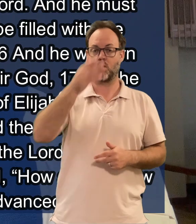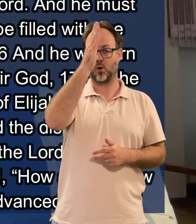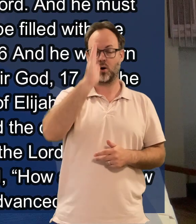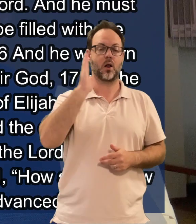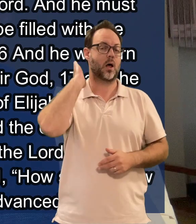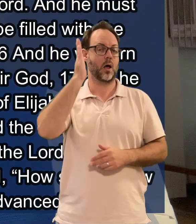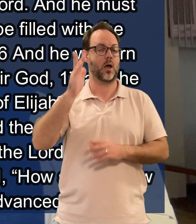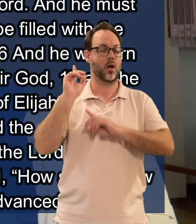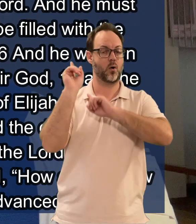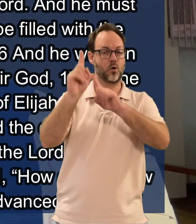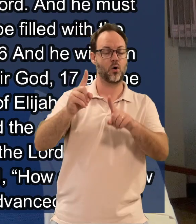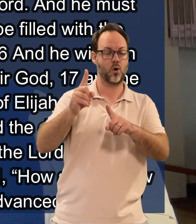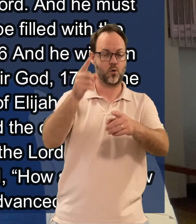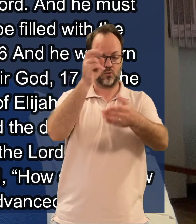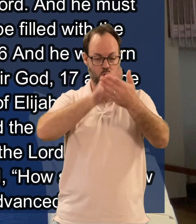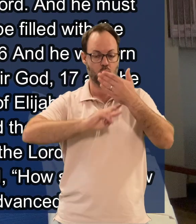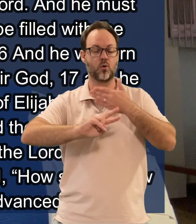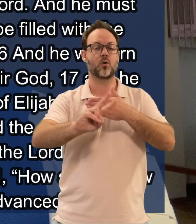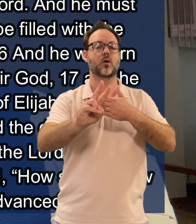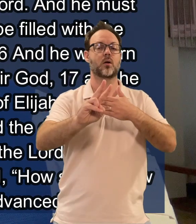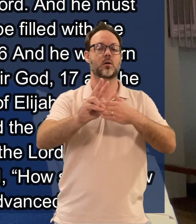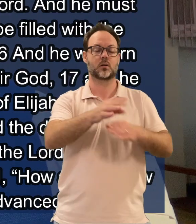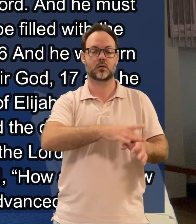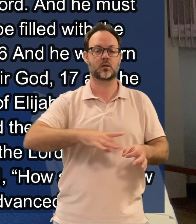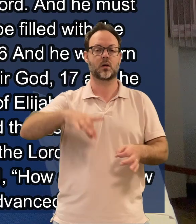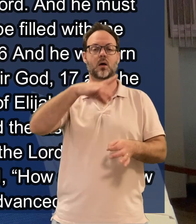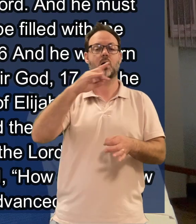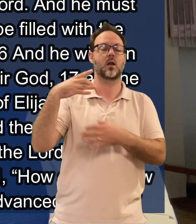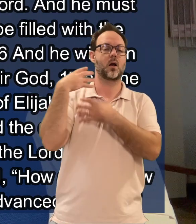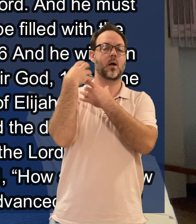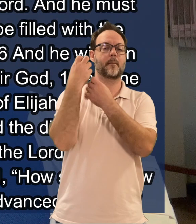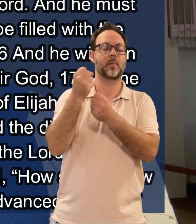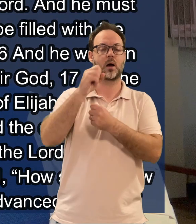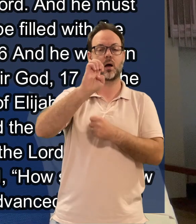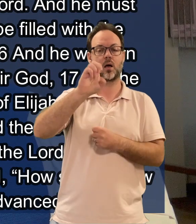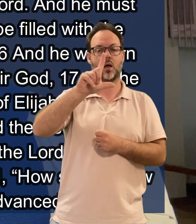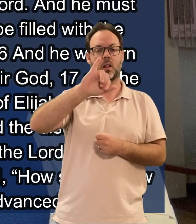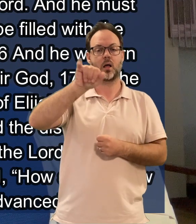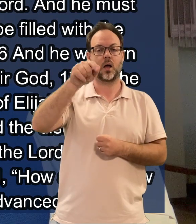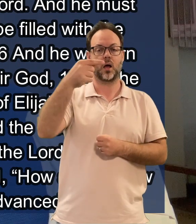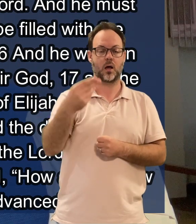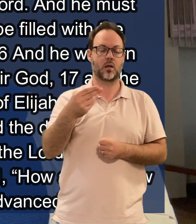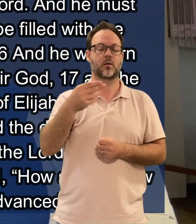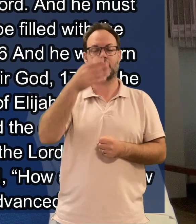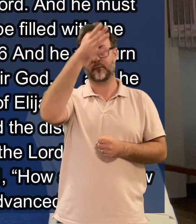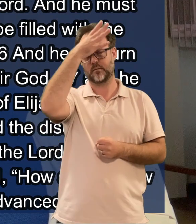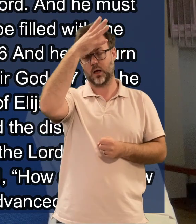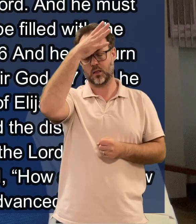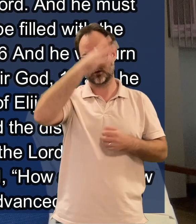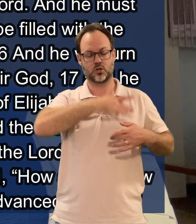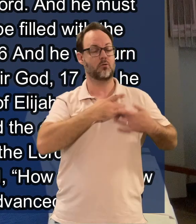he will go on before the Lord in the spirit and power of Elijah, to turn the hearts of the fathers to the